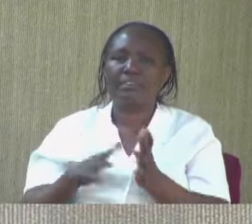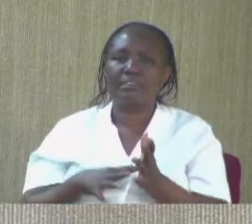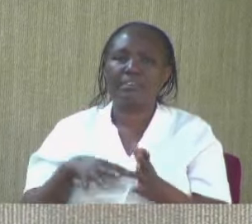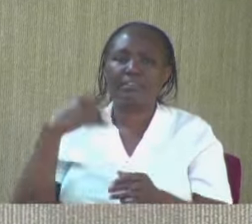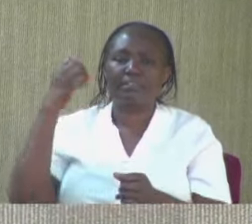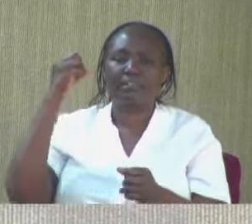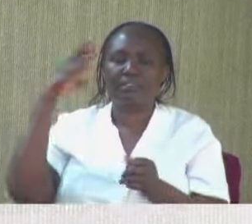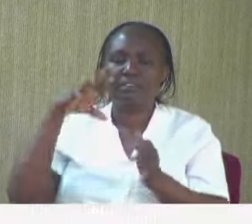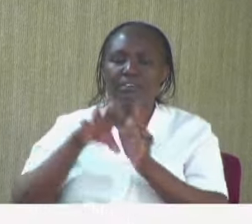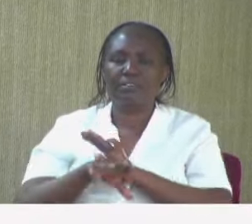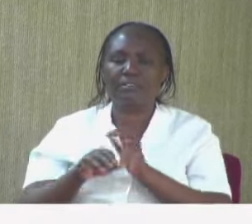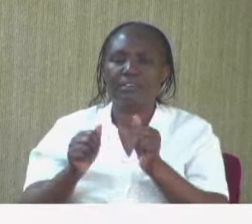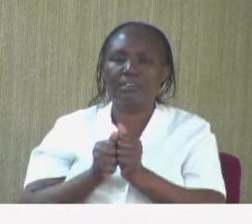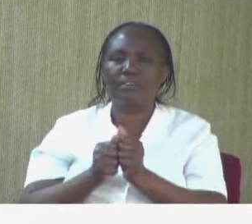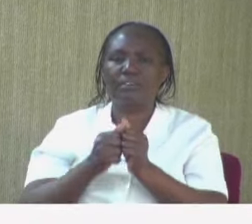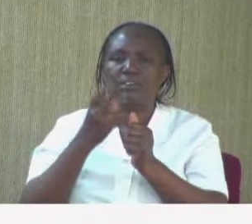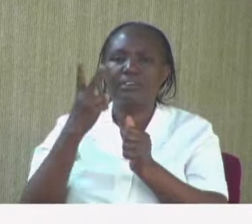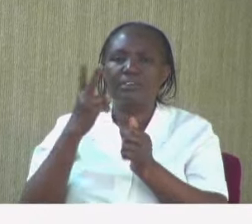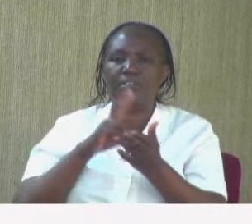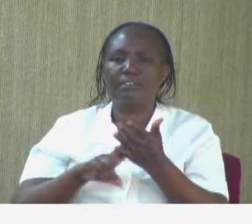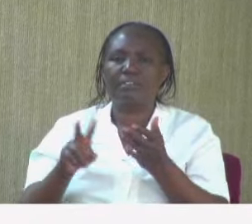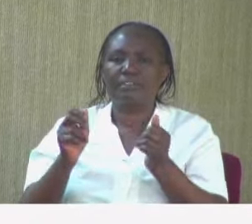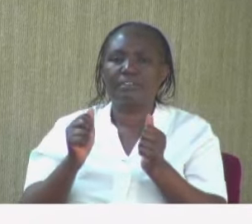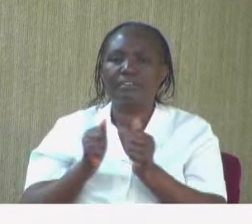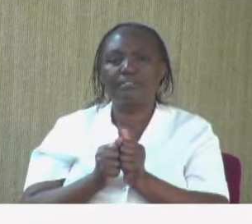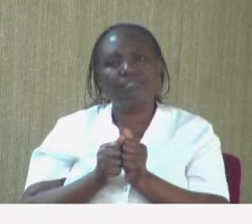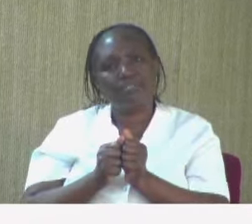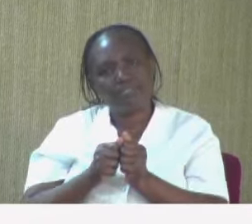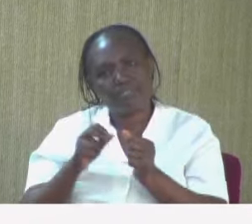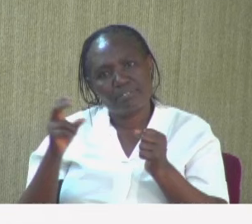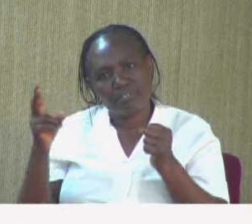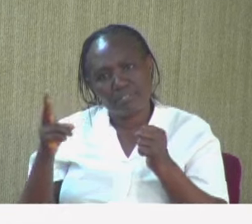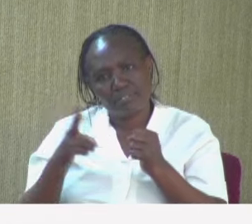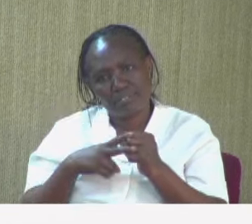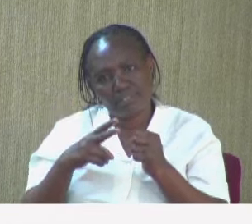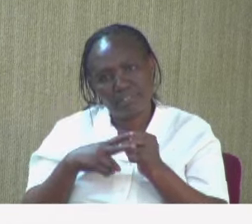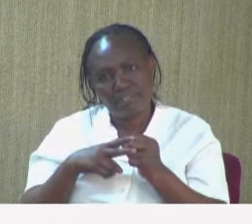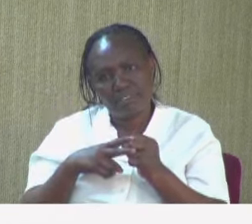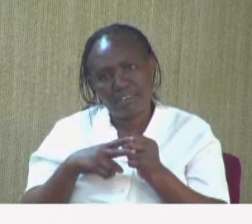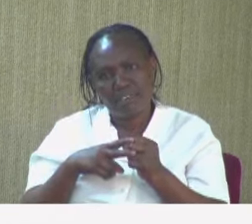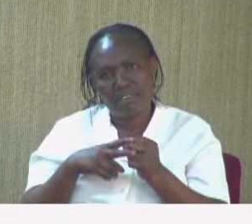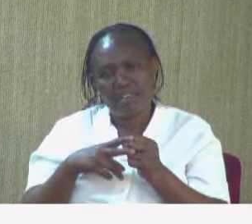17 says, "And the dragon was wroth with the woman and went to make war with the